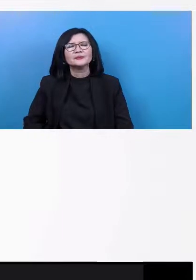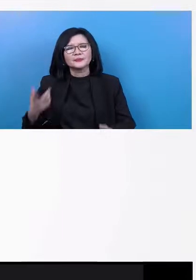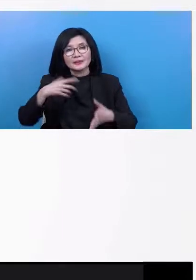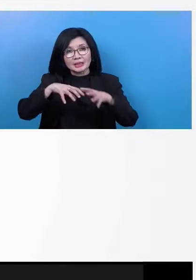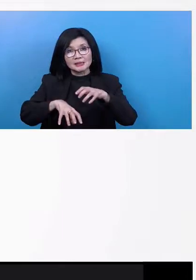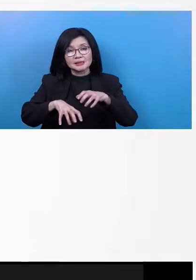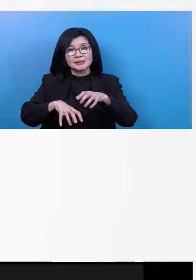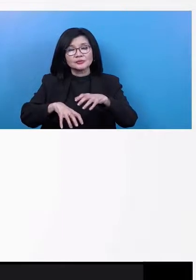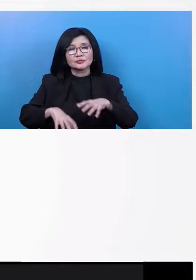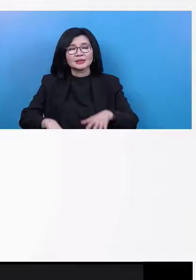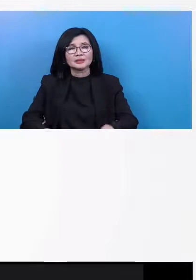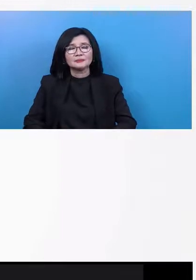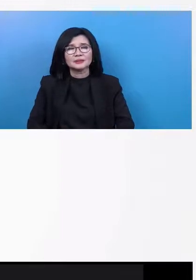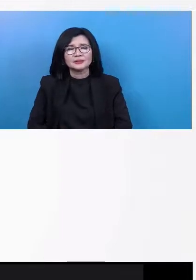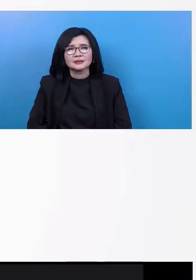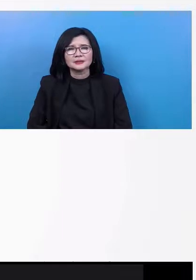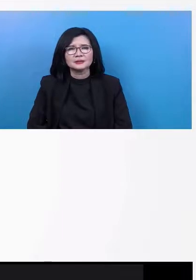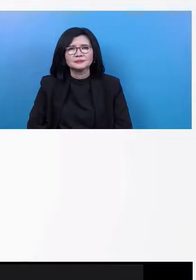people,